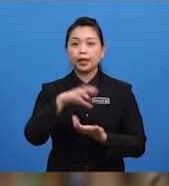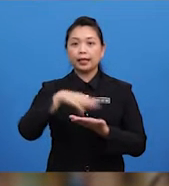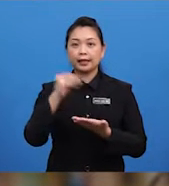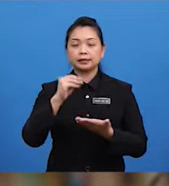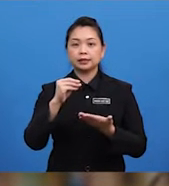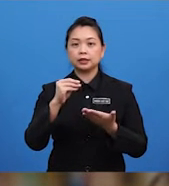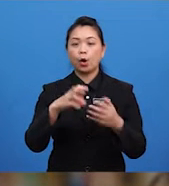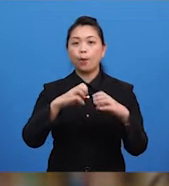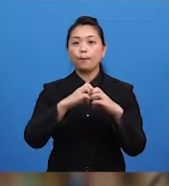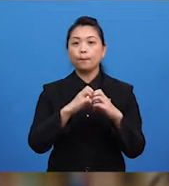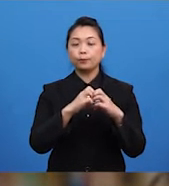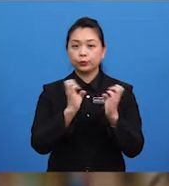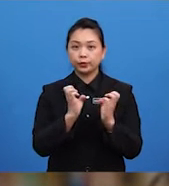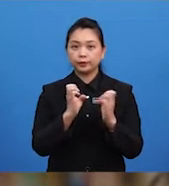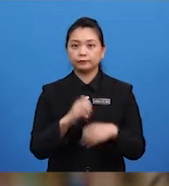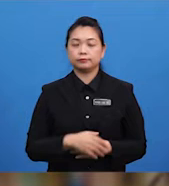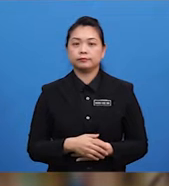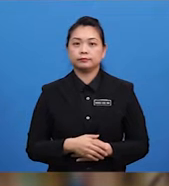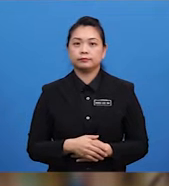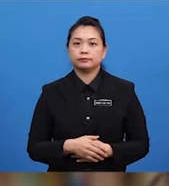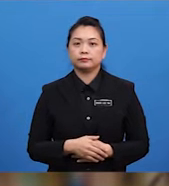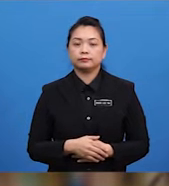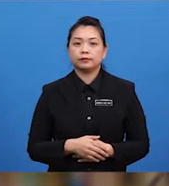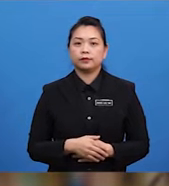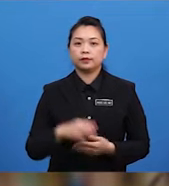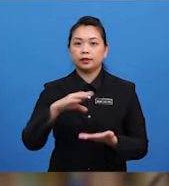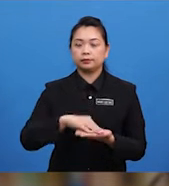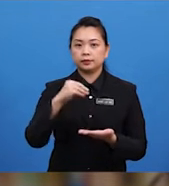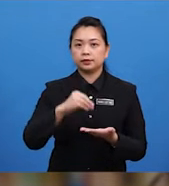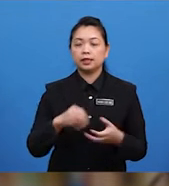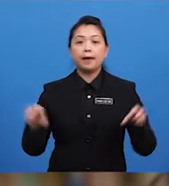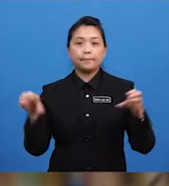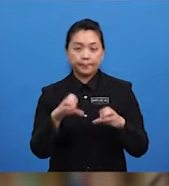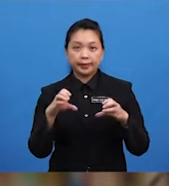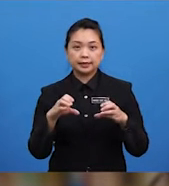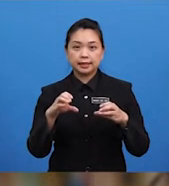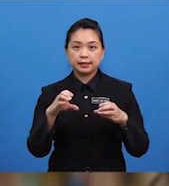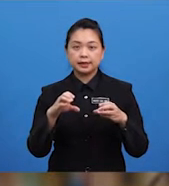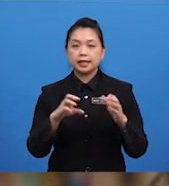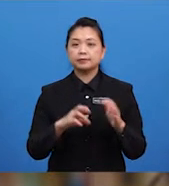musangking. In this lesson, you have learned to make inferences,